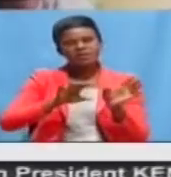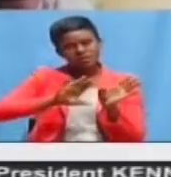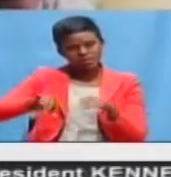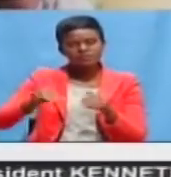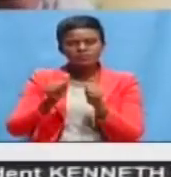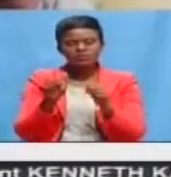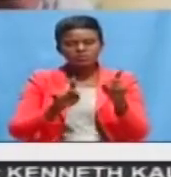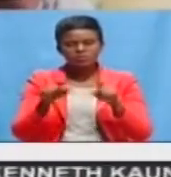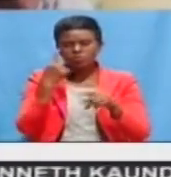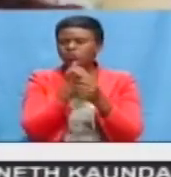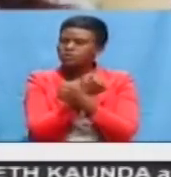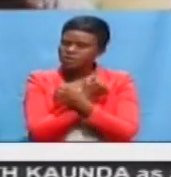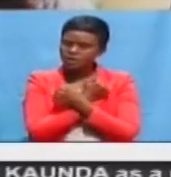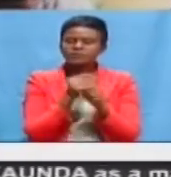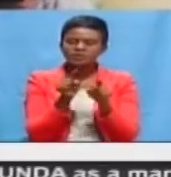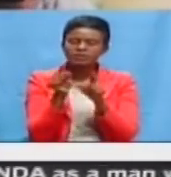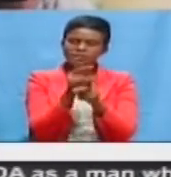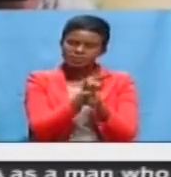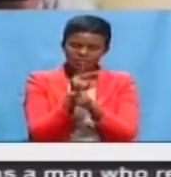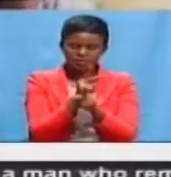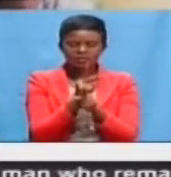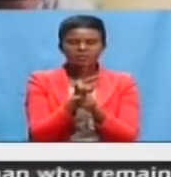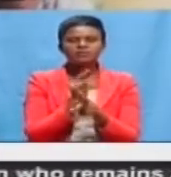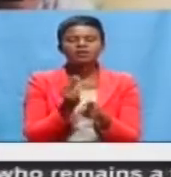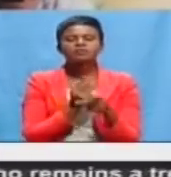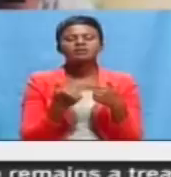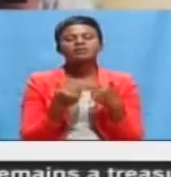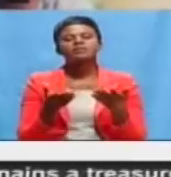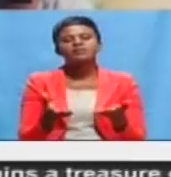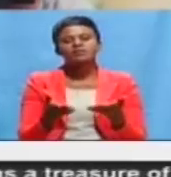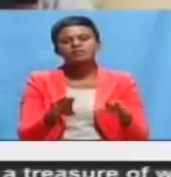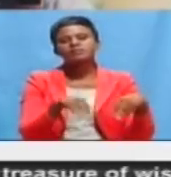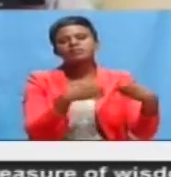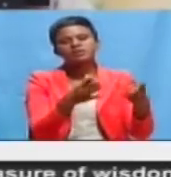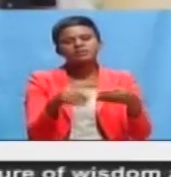to provide the care that we are here to provide.